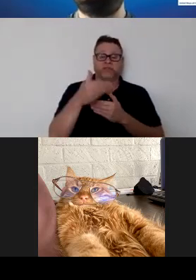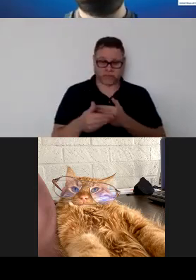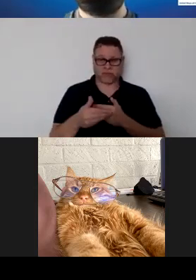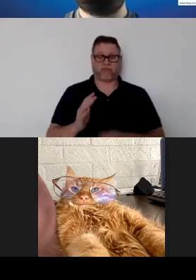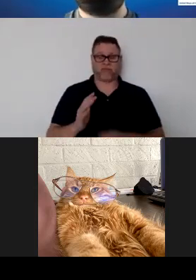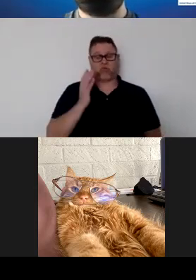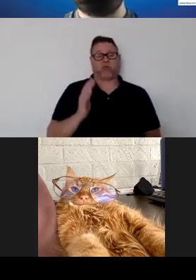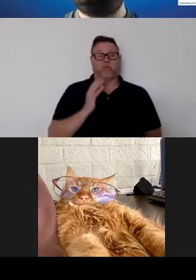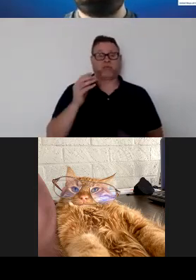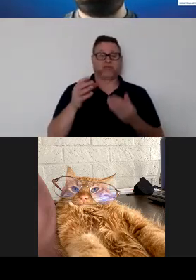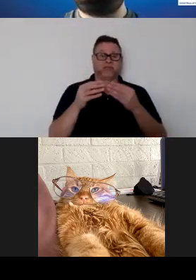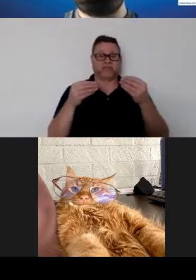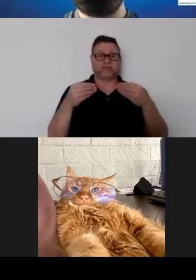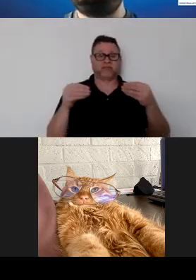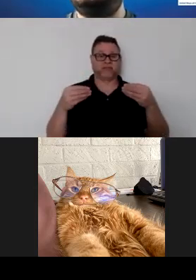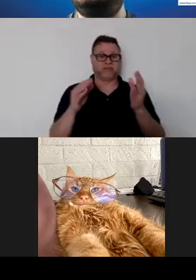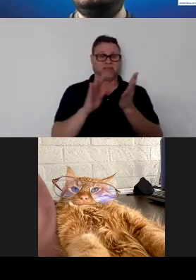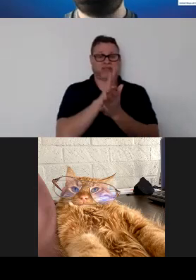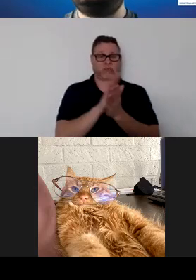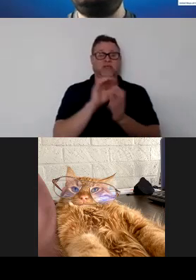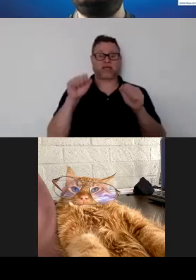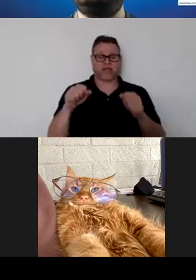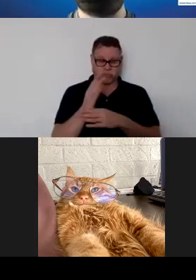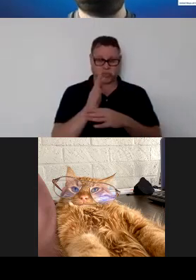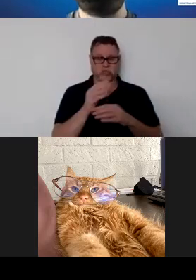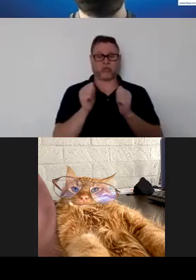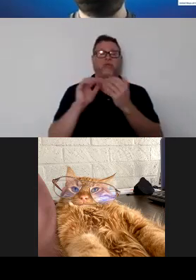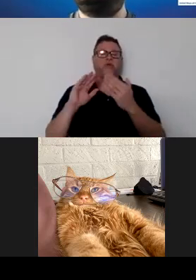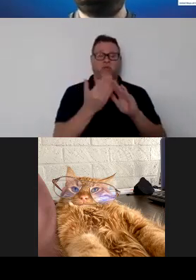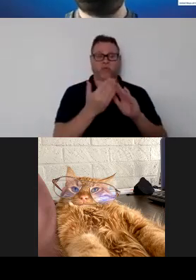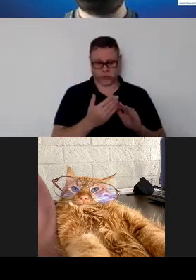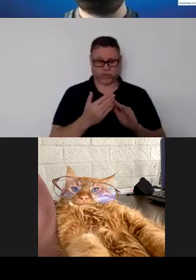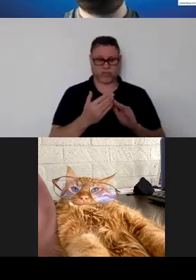formal documents that can be shared with the community, and they're kind of